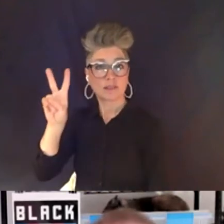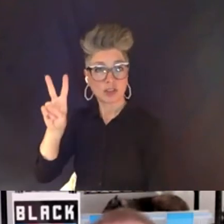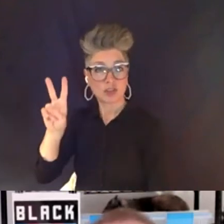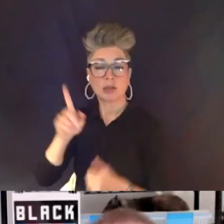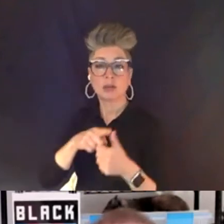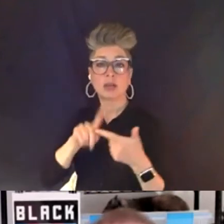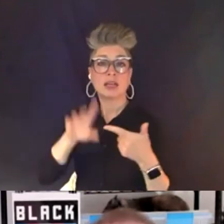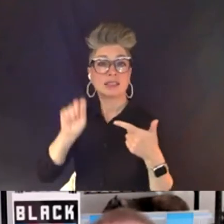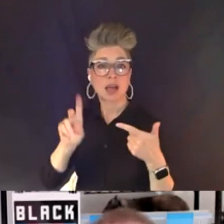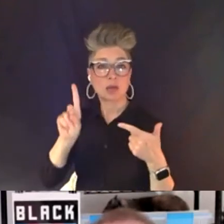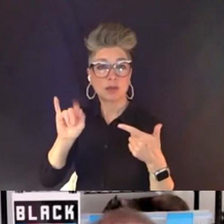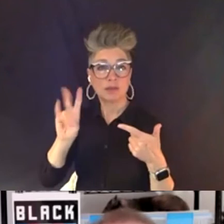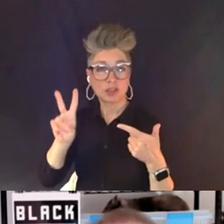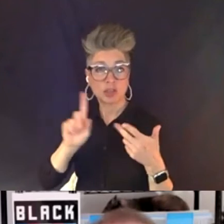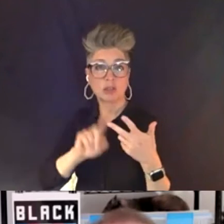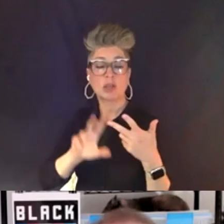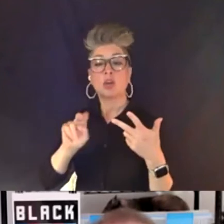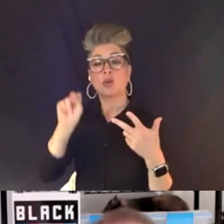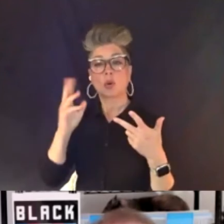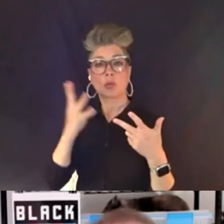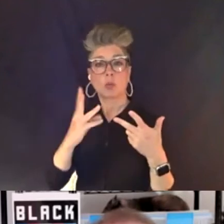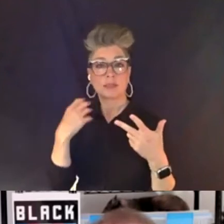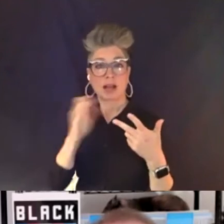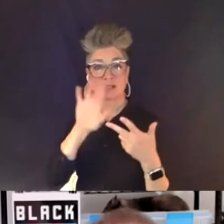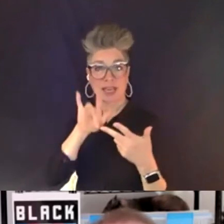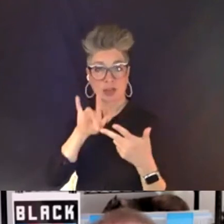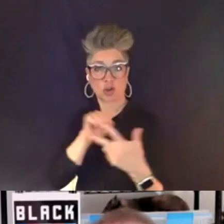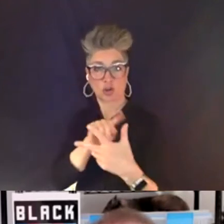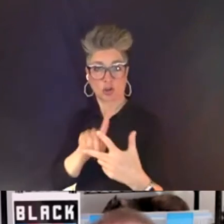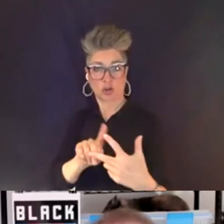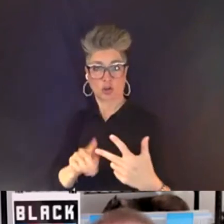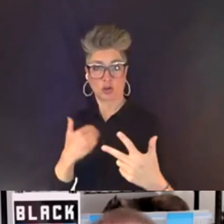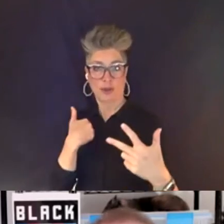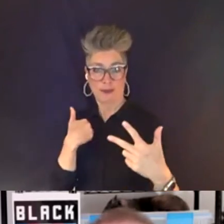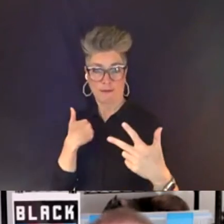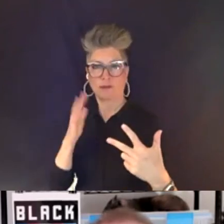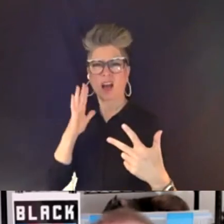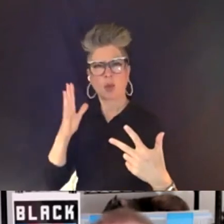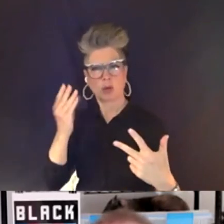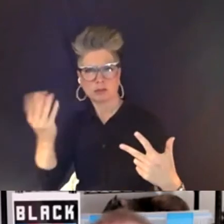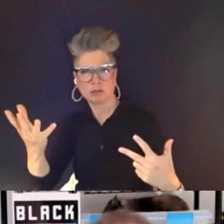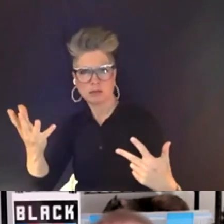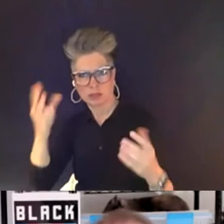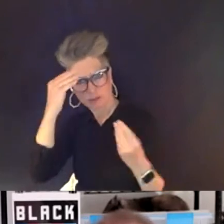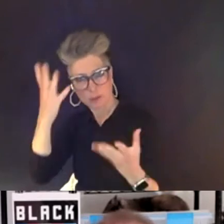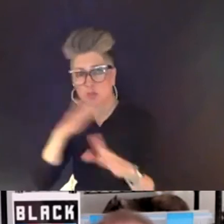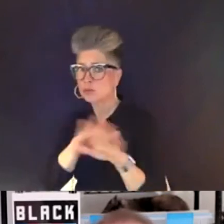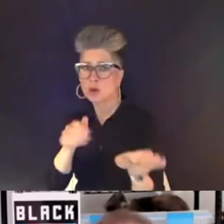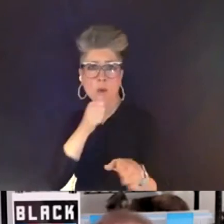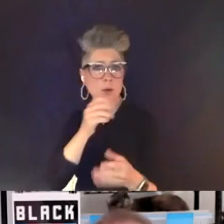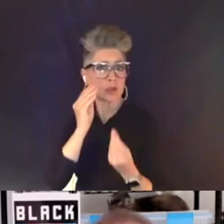Center. And I will definitely leave that information with you to provide. So no personal information such